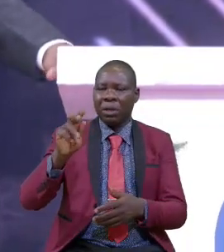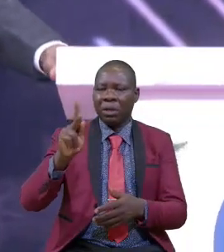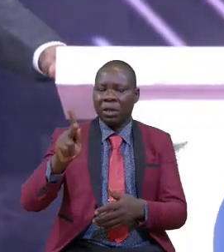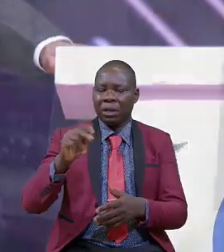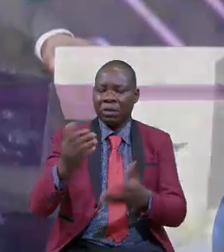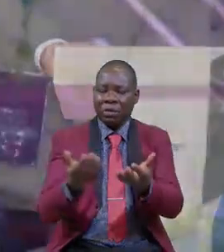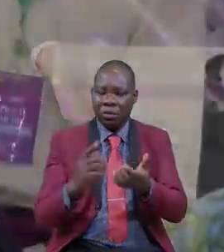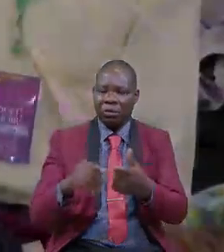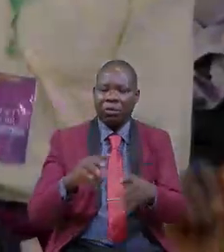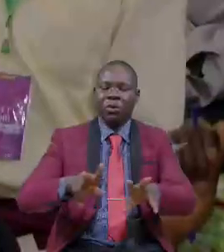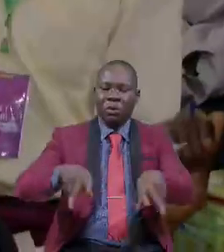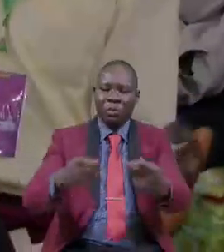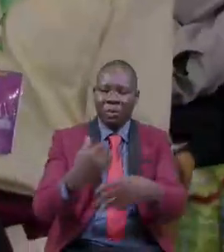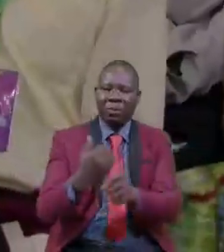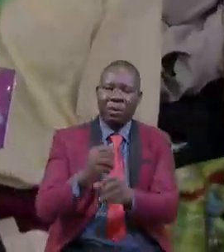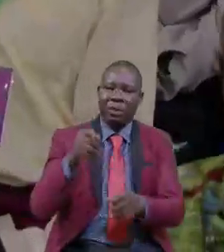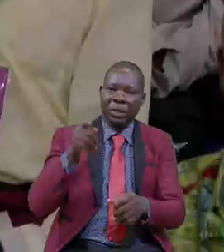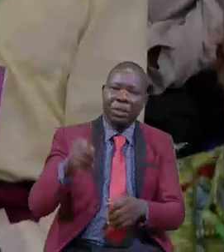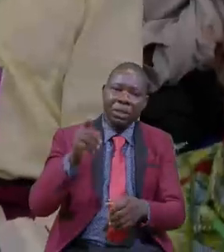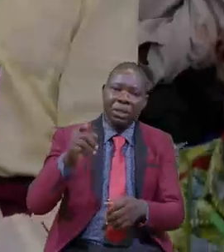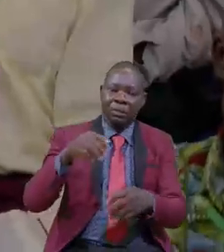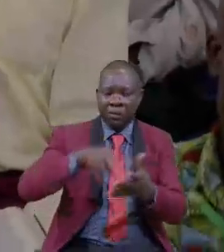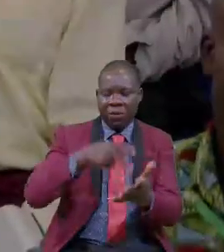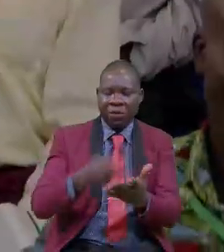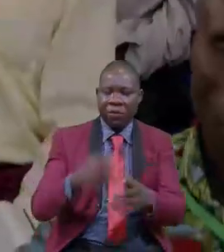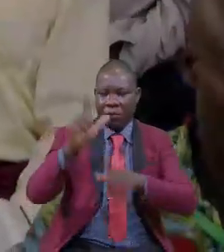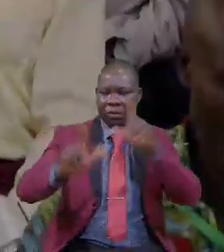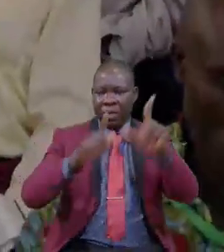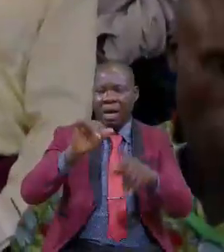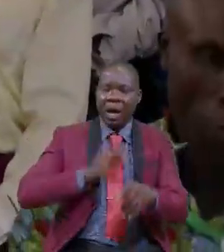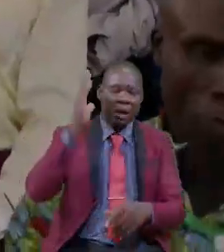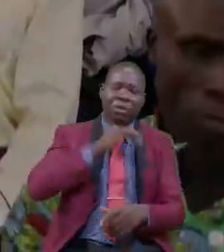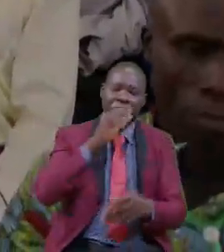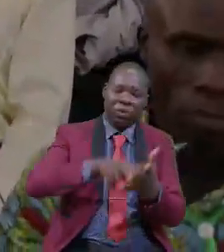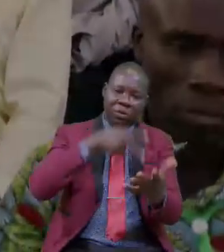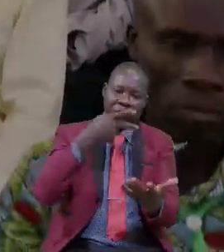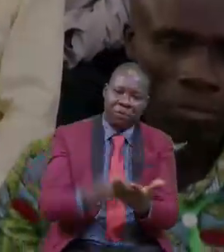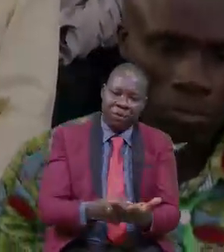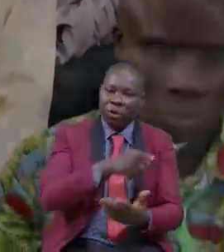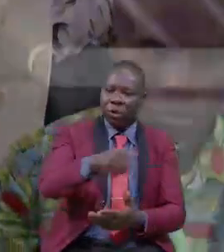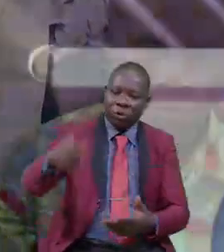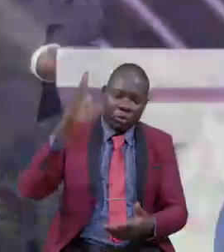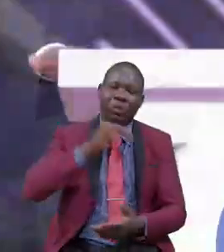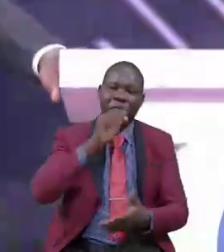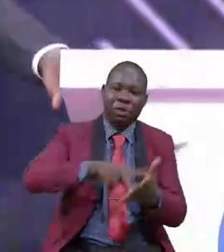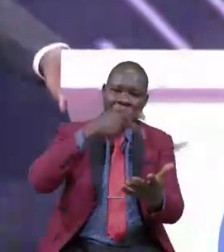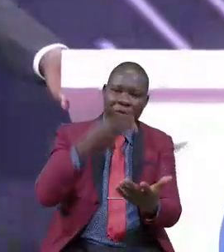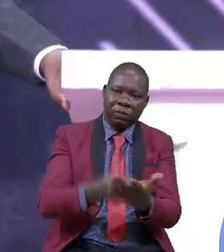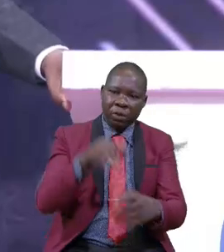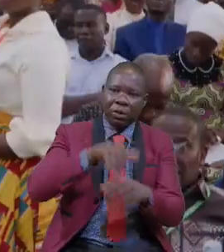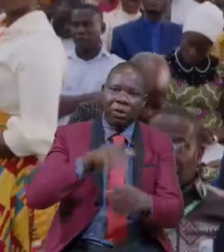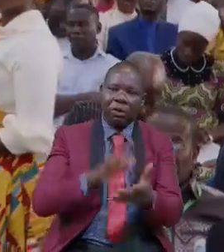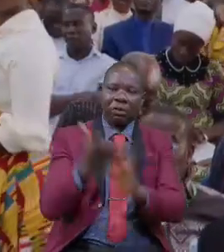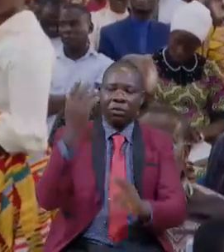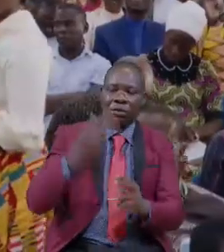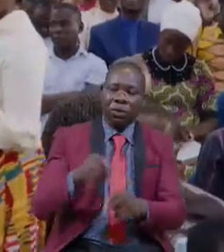will not fall. You will not fall. You will be steadfast in Jesus'